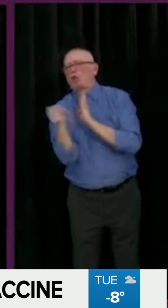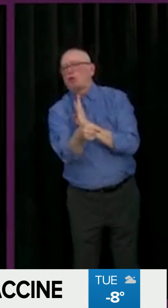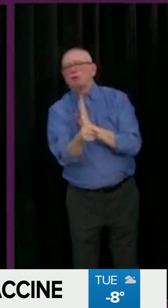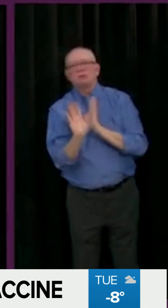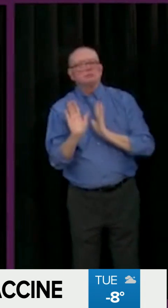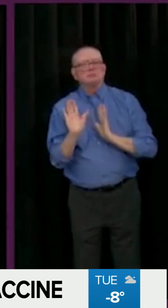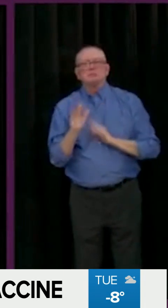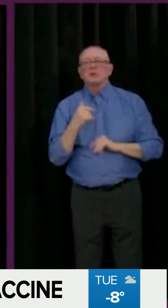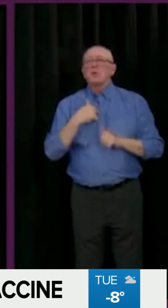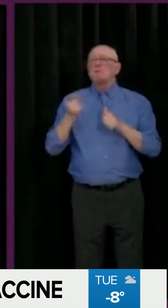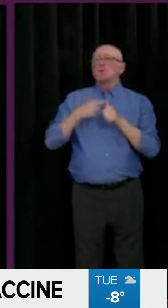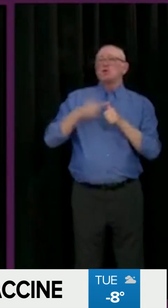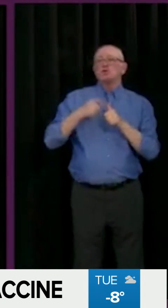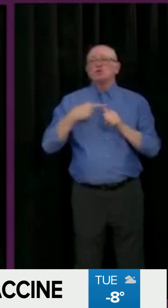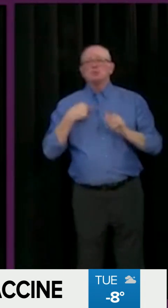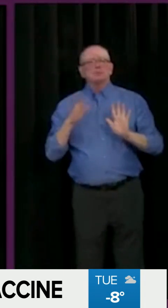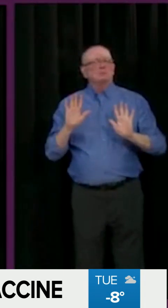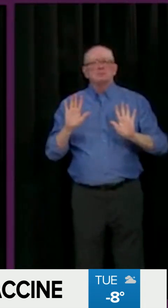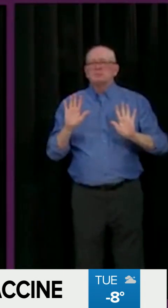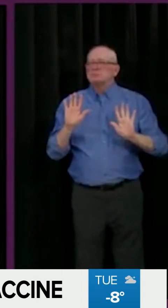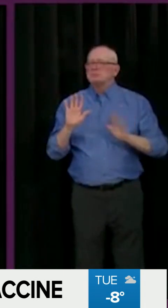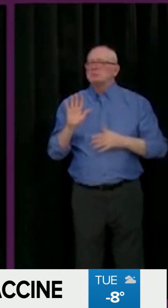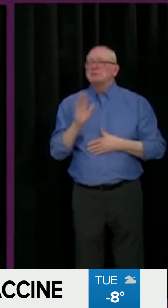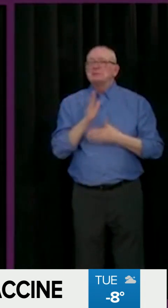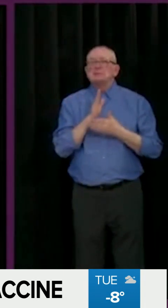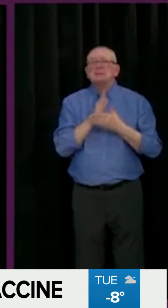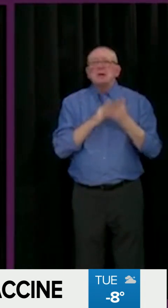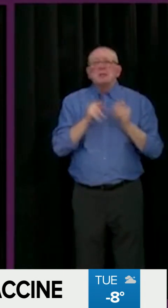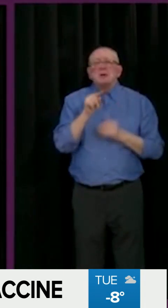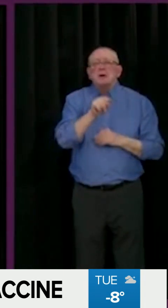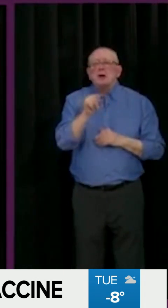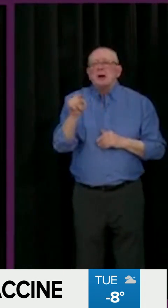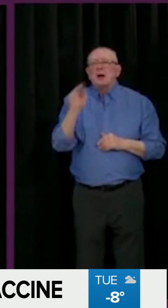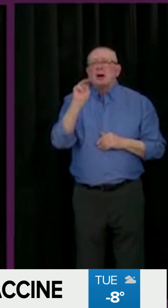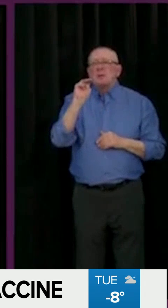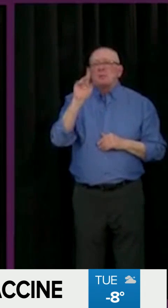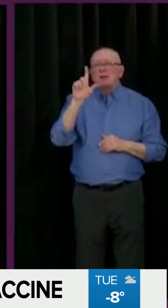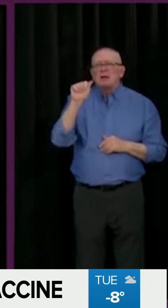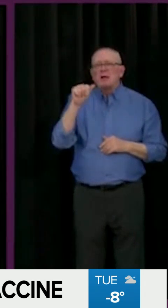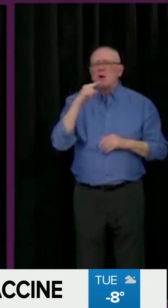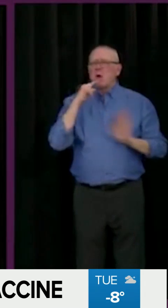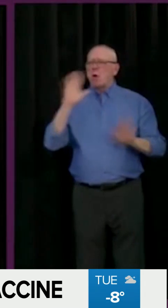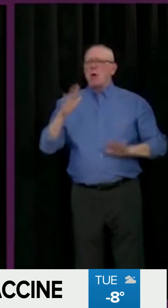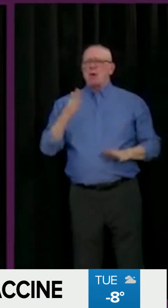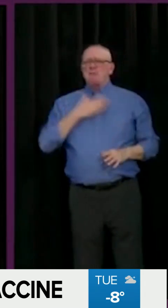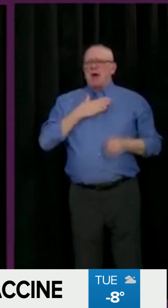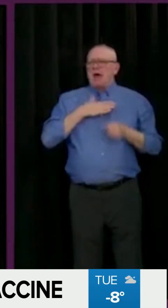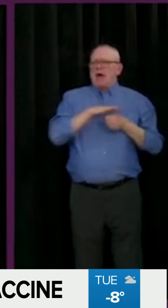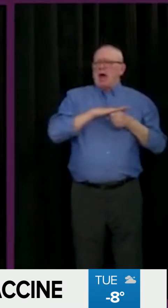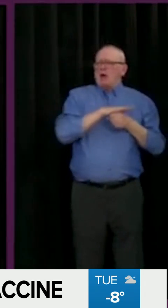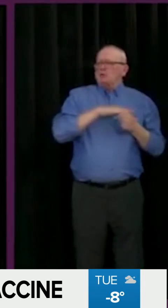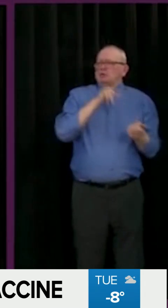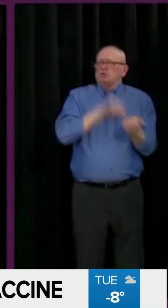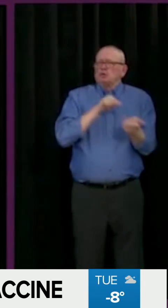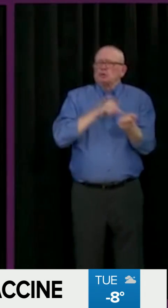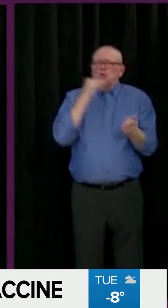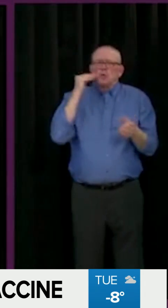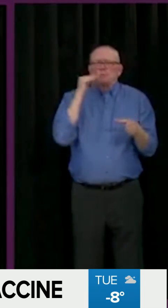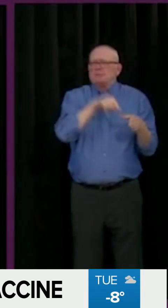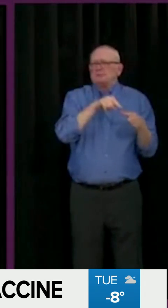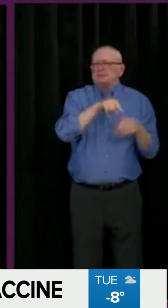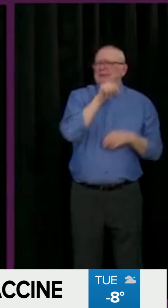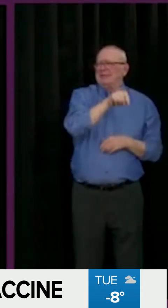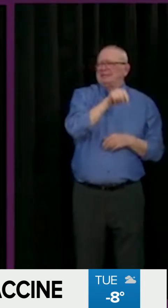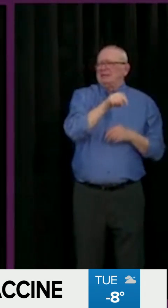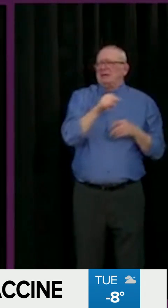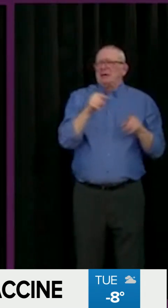want MLAs from I don't care what party saying that the nursing home in their constituency or a constituent's mom needs